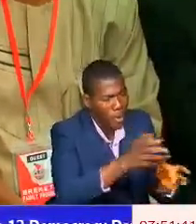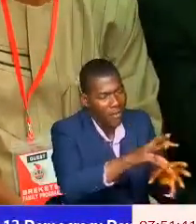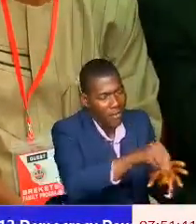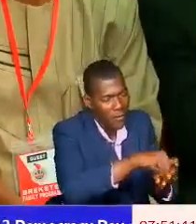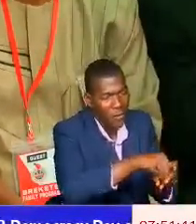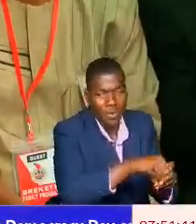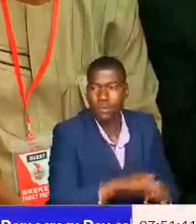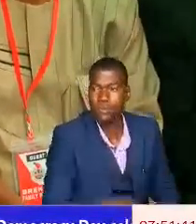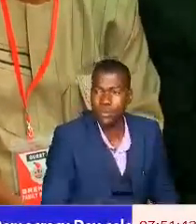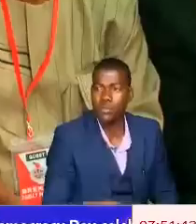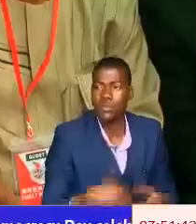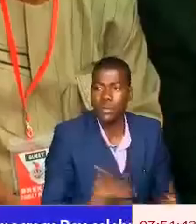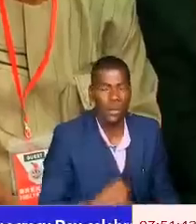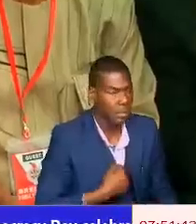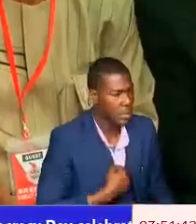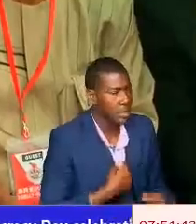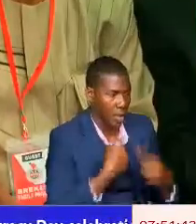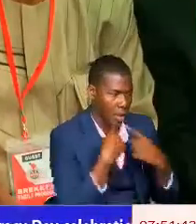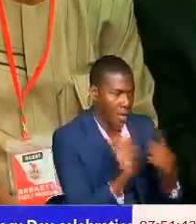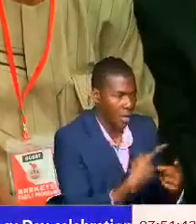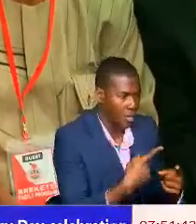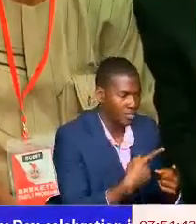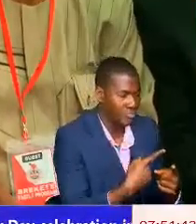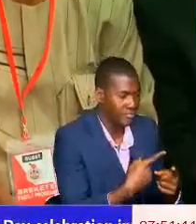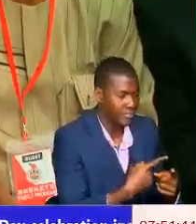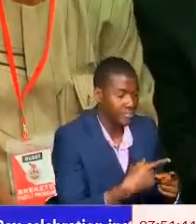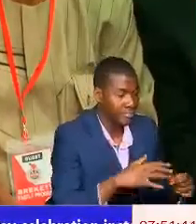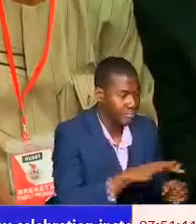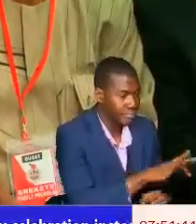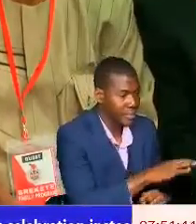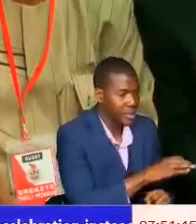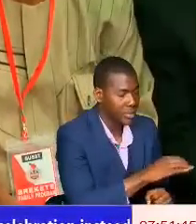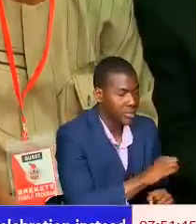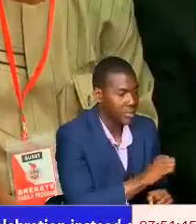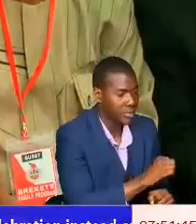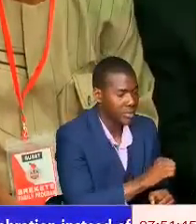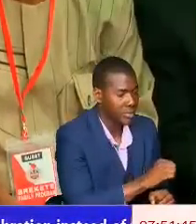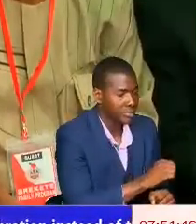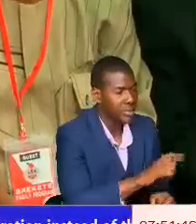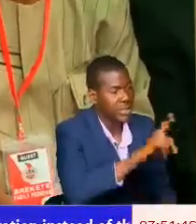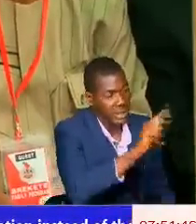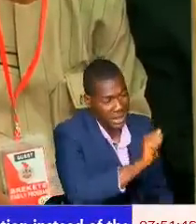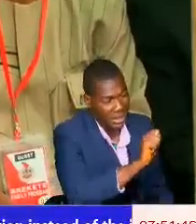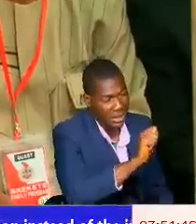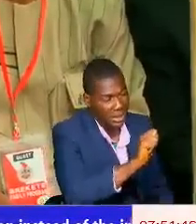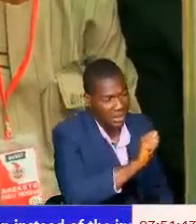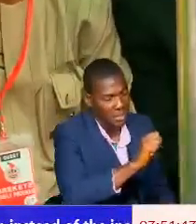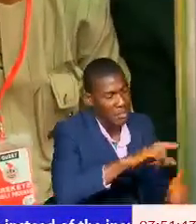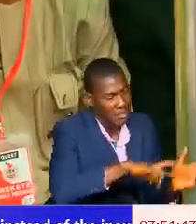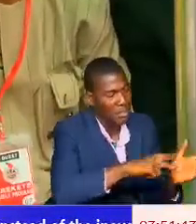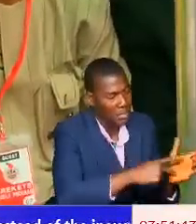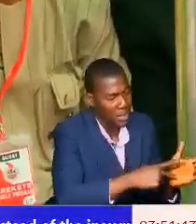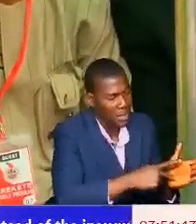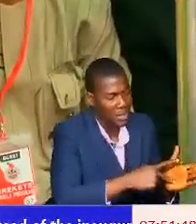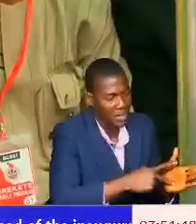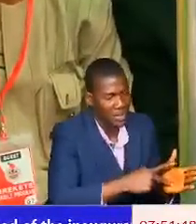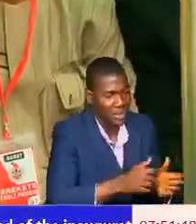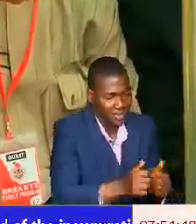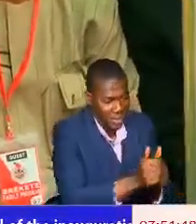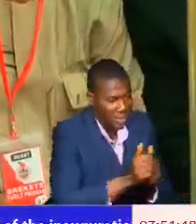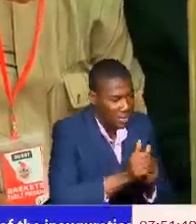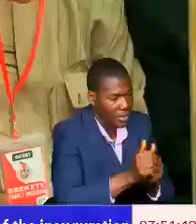tell the full meaning of team together. The T stands for together, okay, the E stands